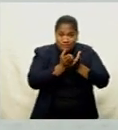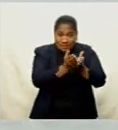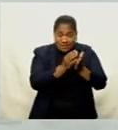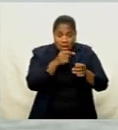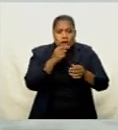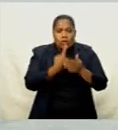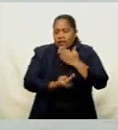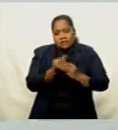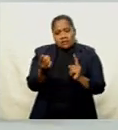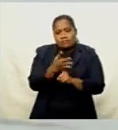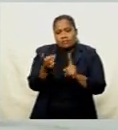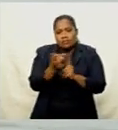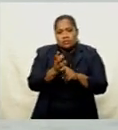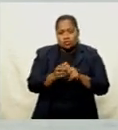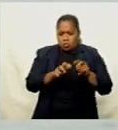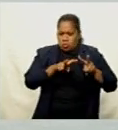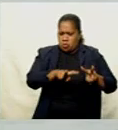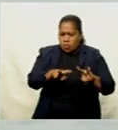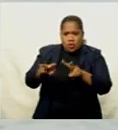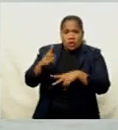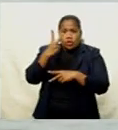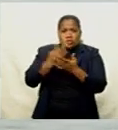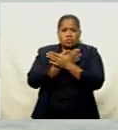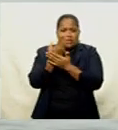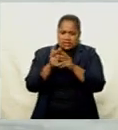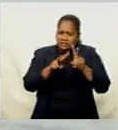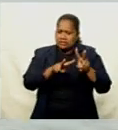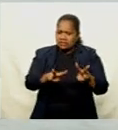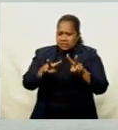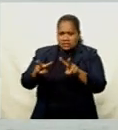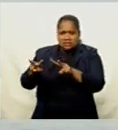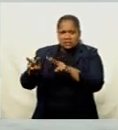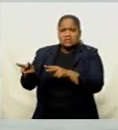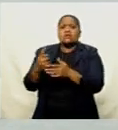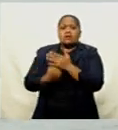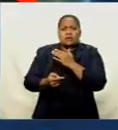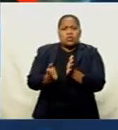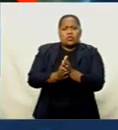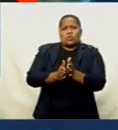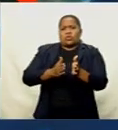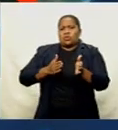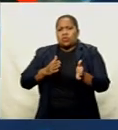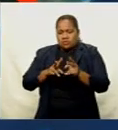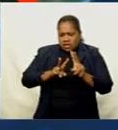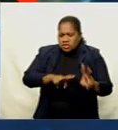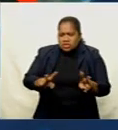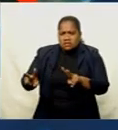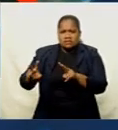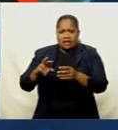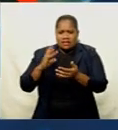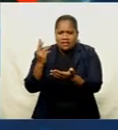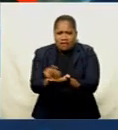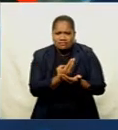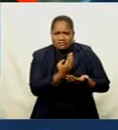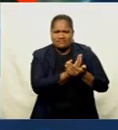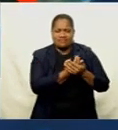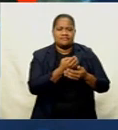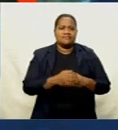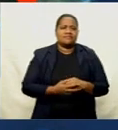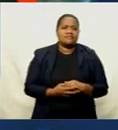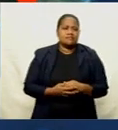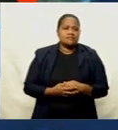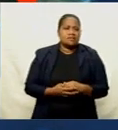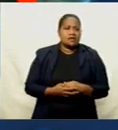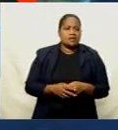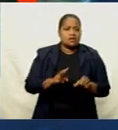of the group over the past 2 days has somehow delayed their search and rescue effort. The crew that had jumped aboard had been in